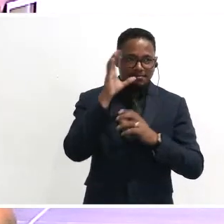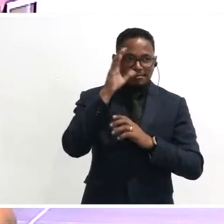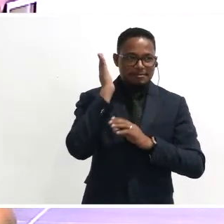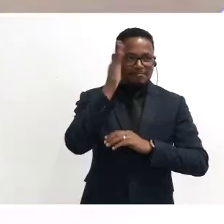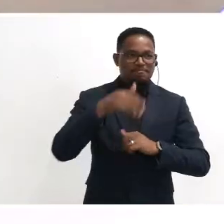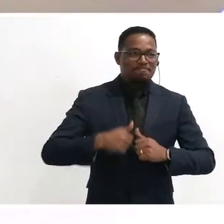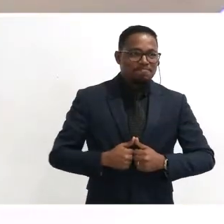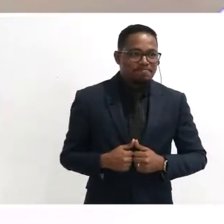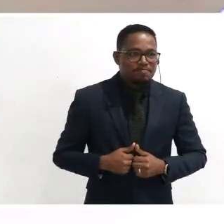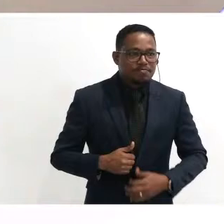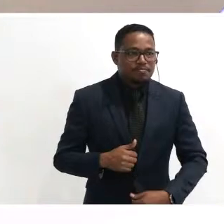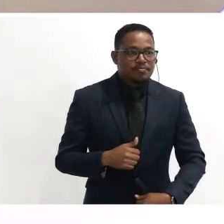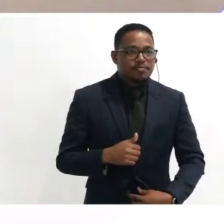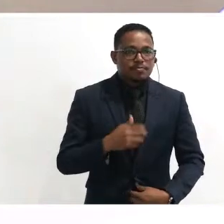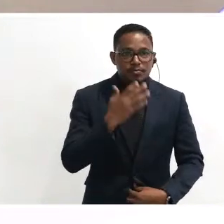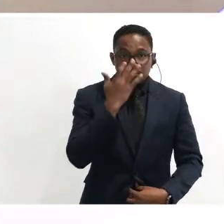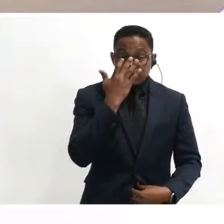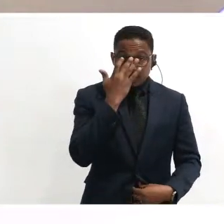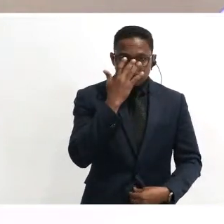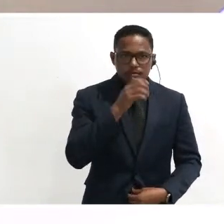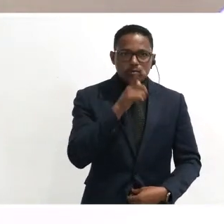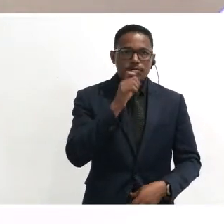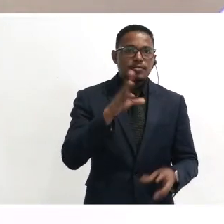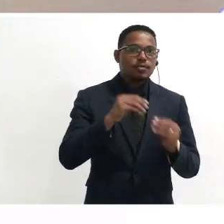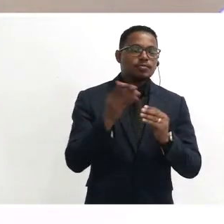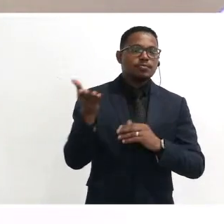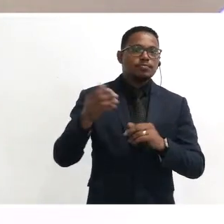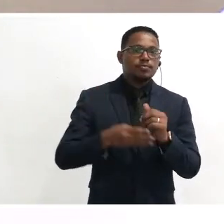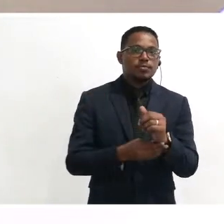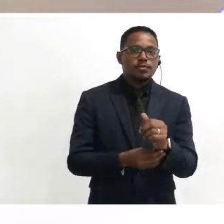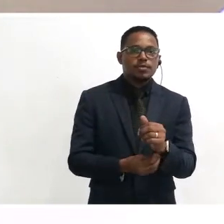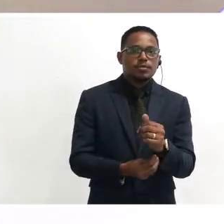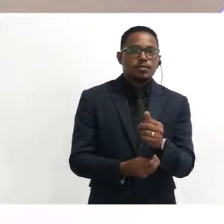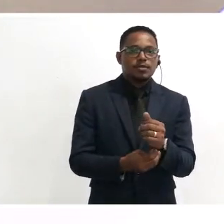Gracias. Por allá. Sí, adelante.